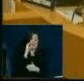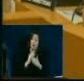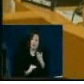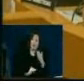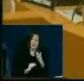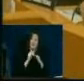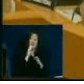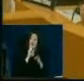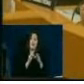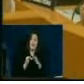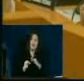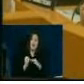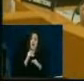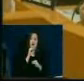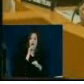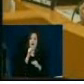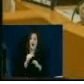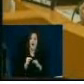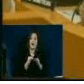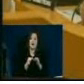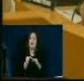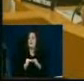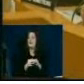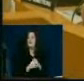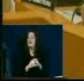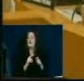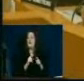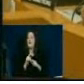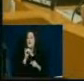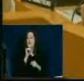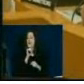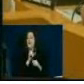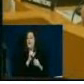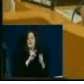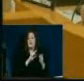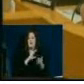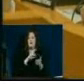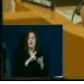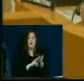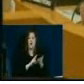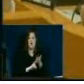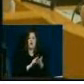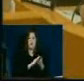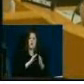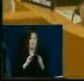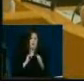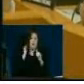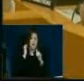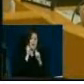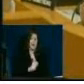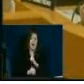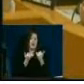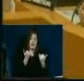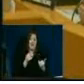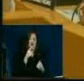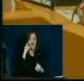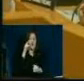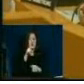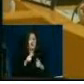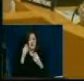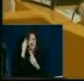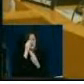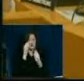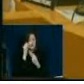it extended or is it not extended? But that's the contract that the board passed and is before you all for